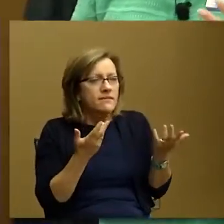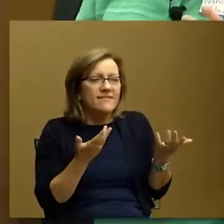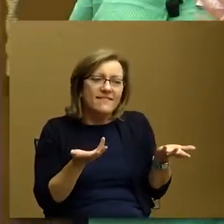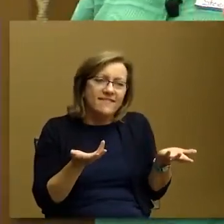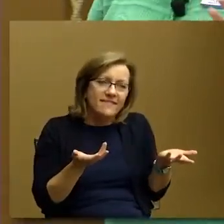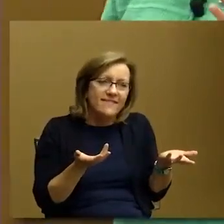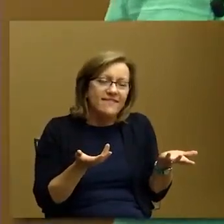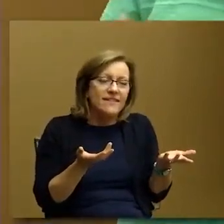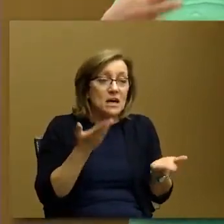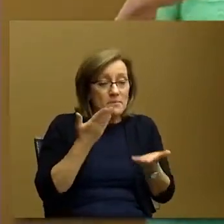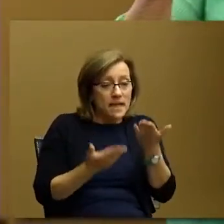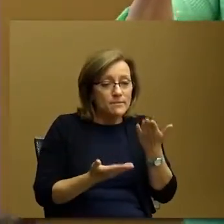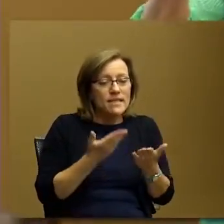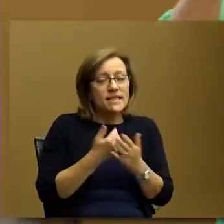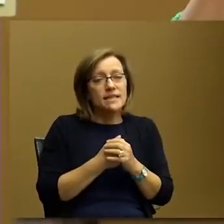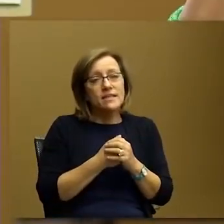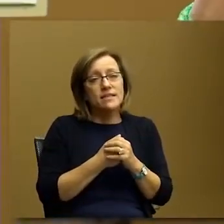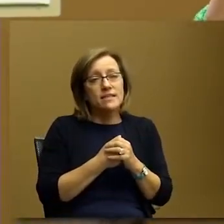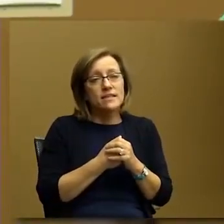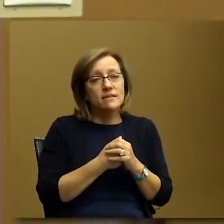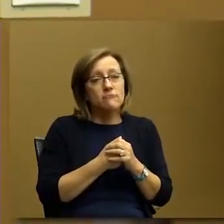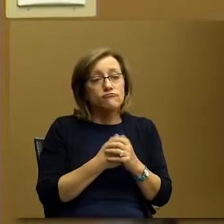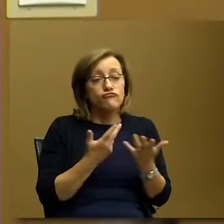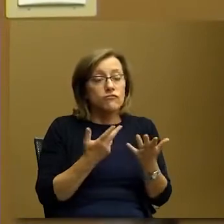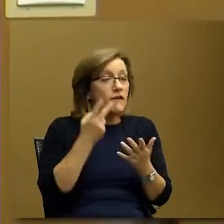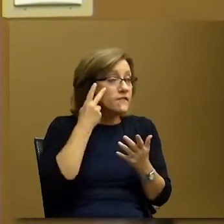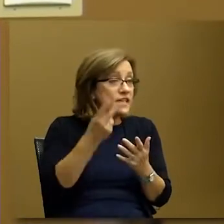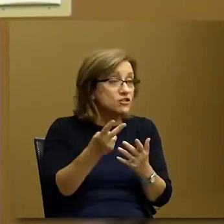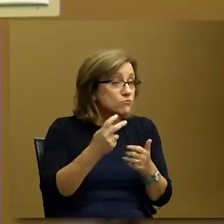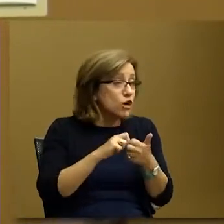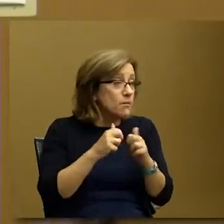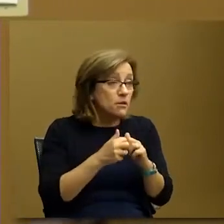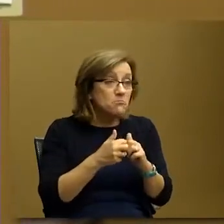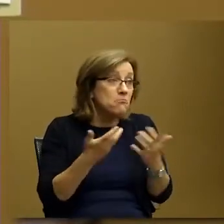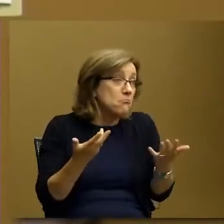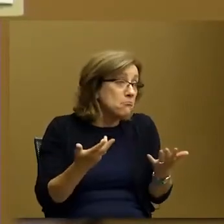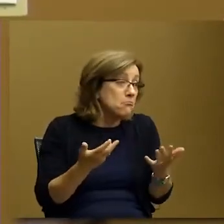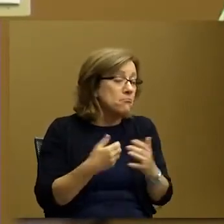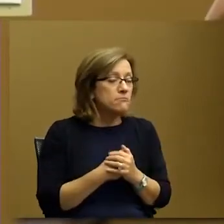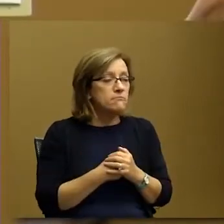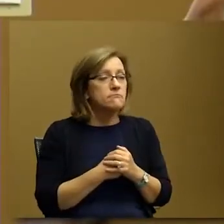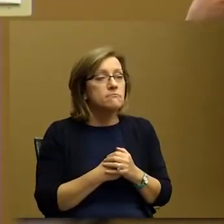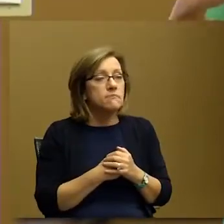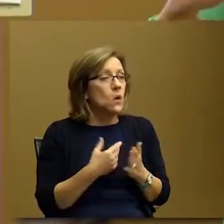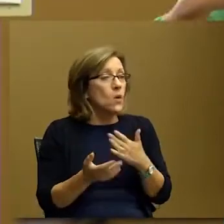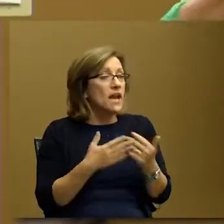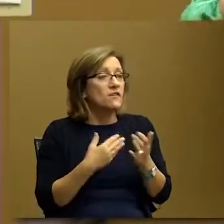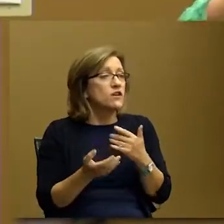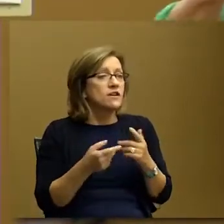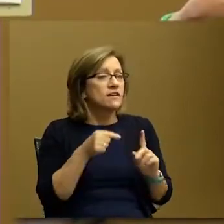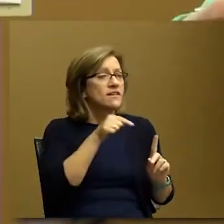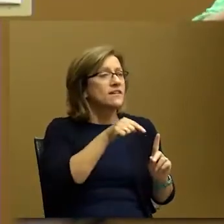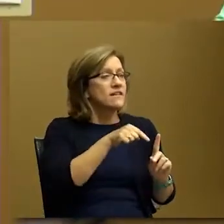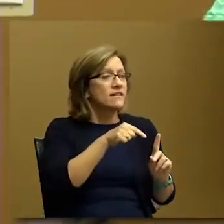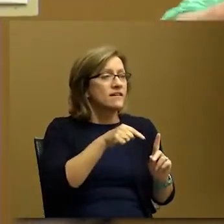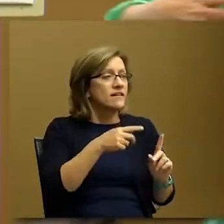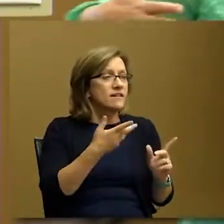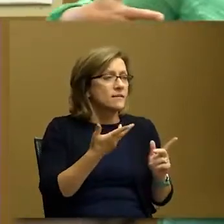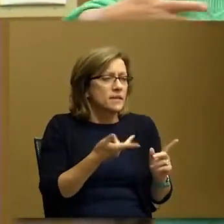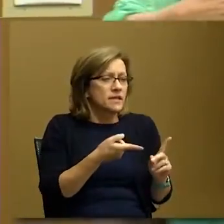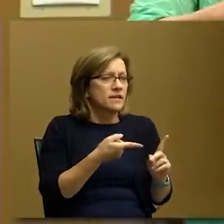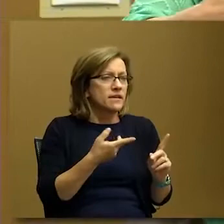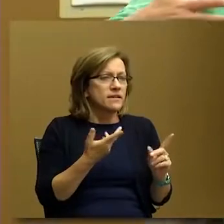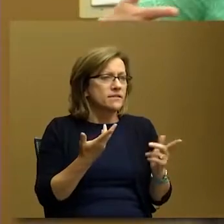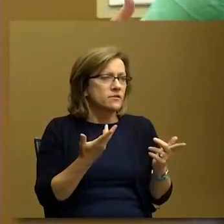And it may be that it's a vision problem or whatever. They don't know about that